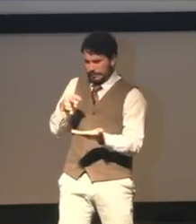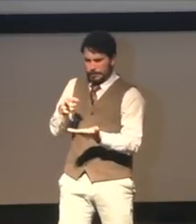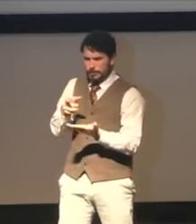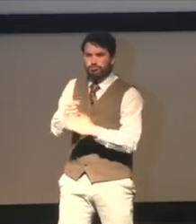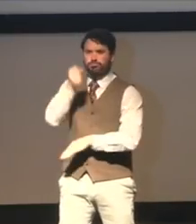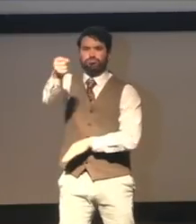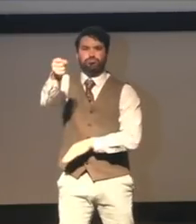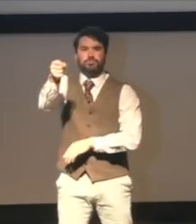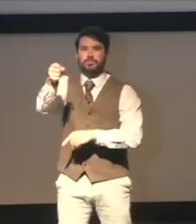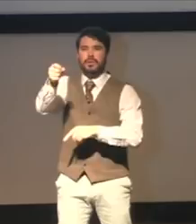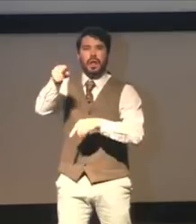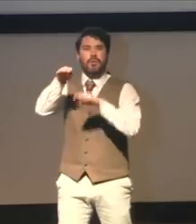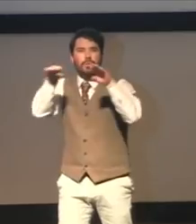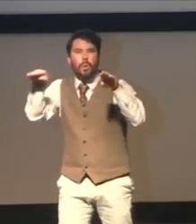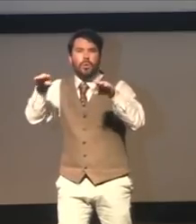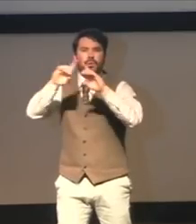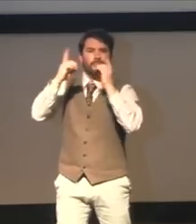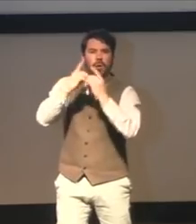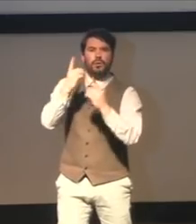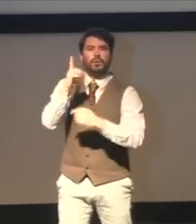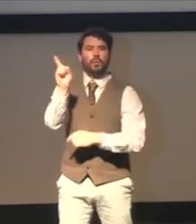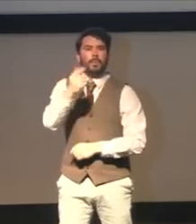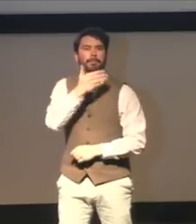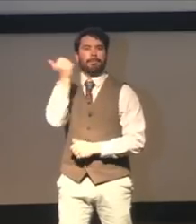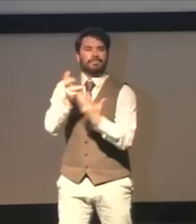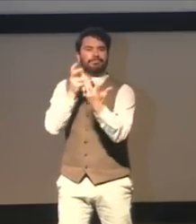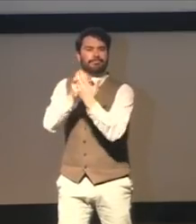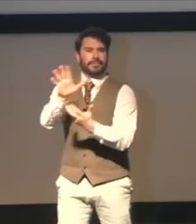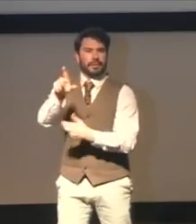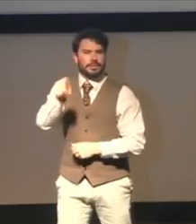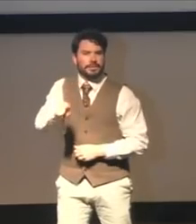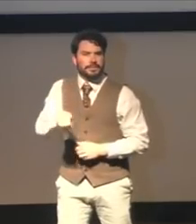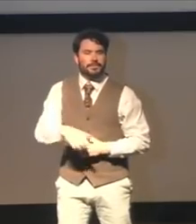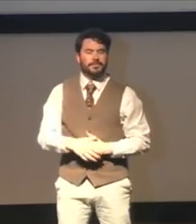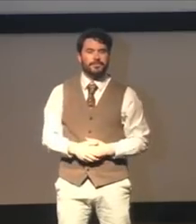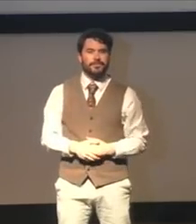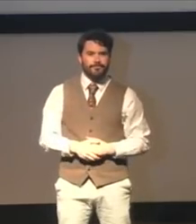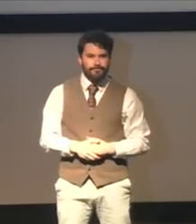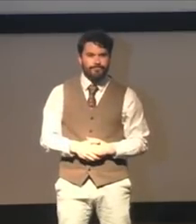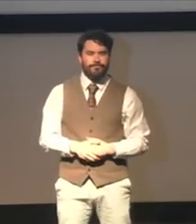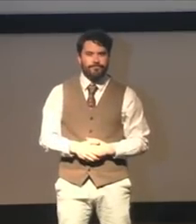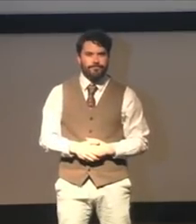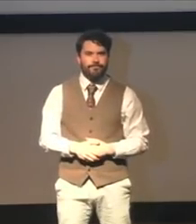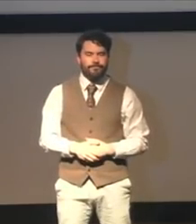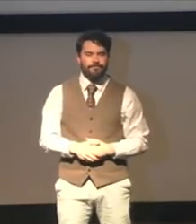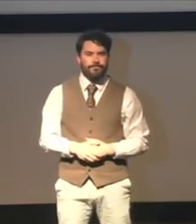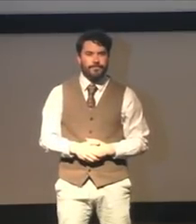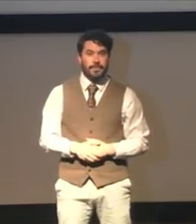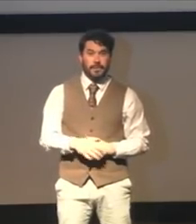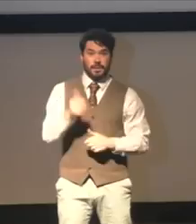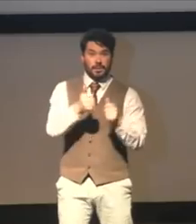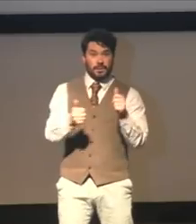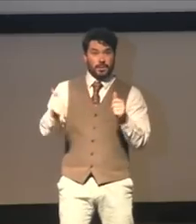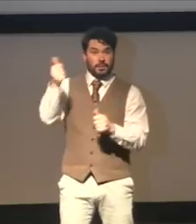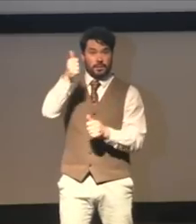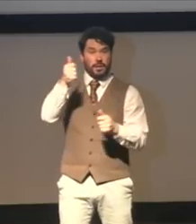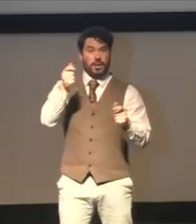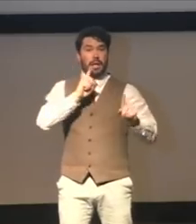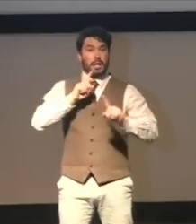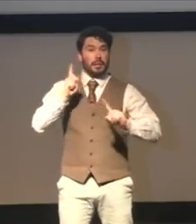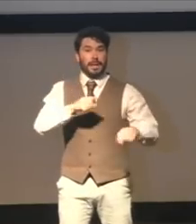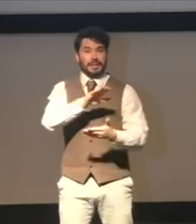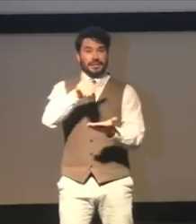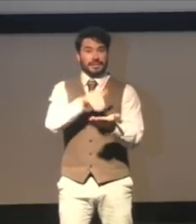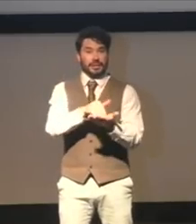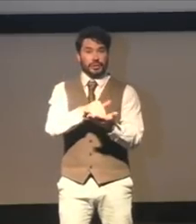we can meet their needs. I think when I look at the functioning of the command center, as we wind down the